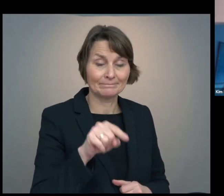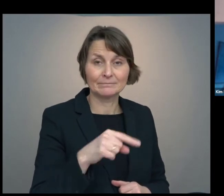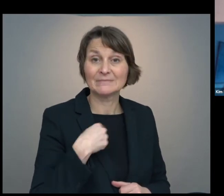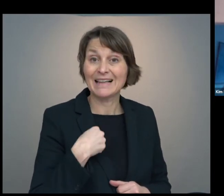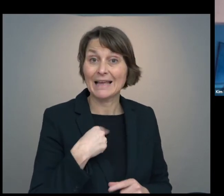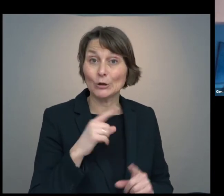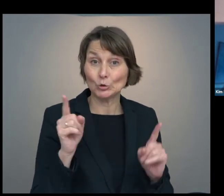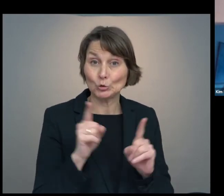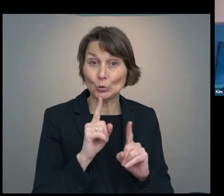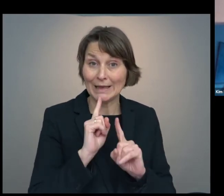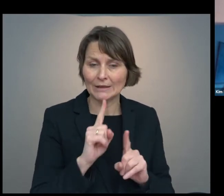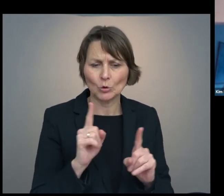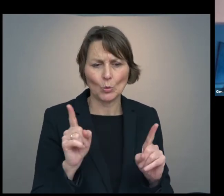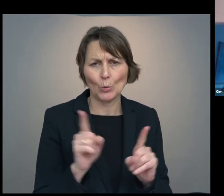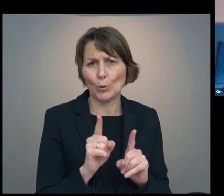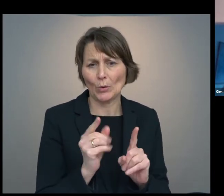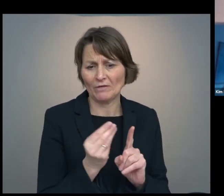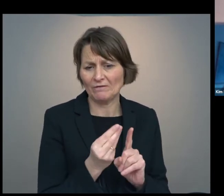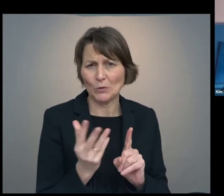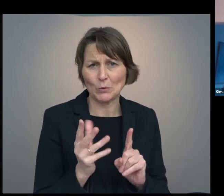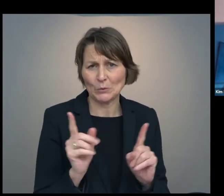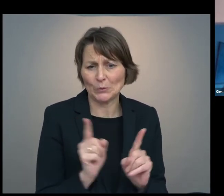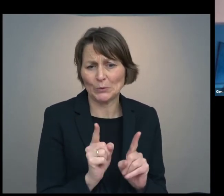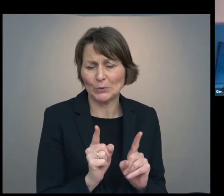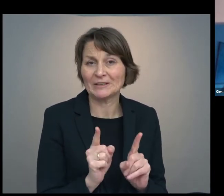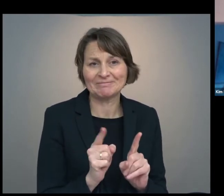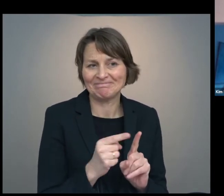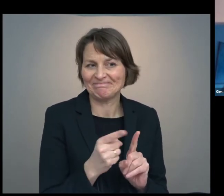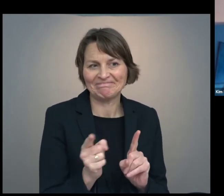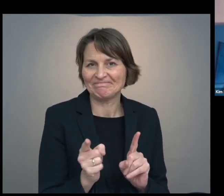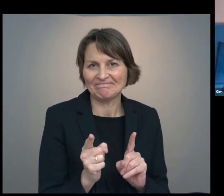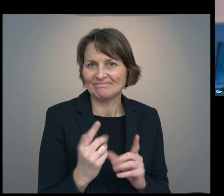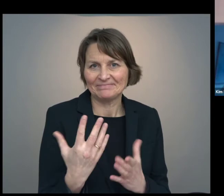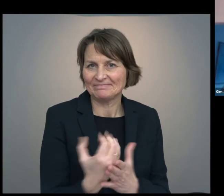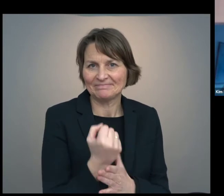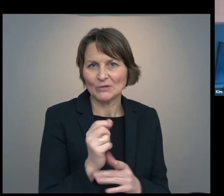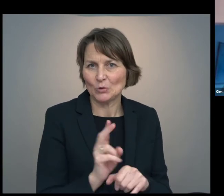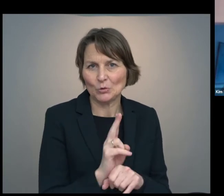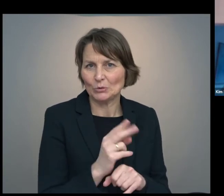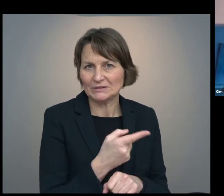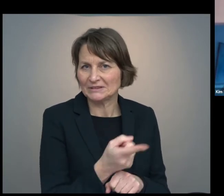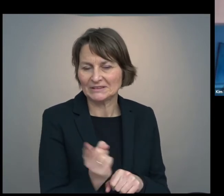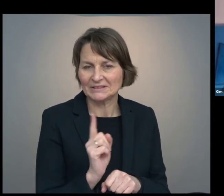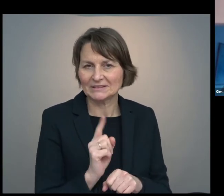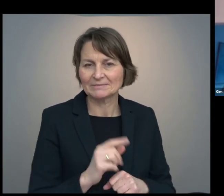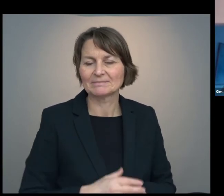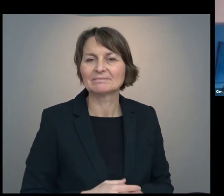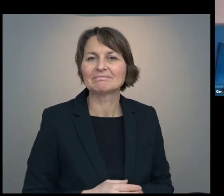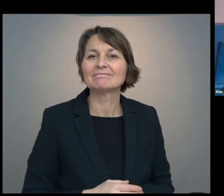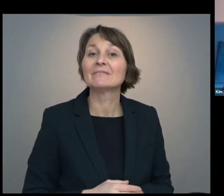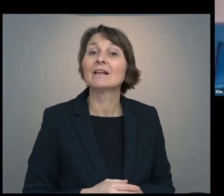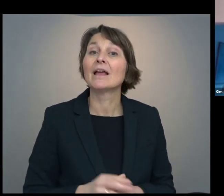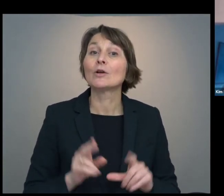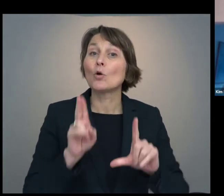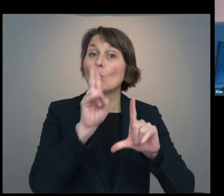The short answer is too little. There's definitely too little of usage of